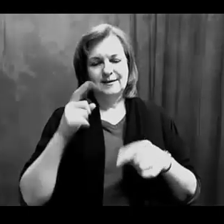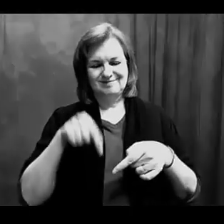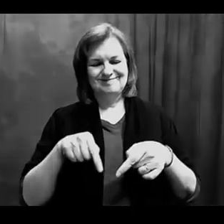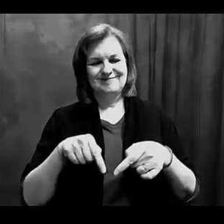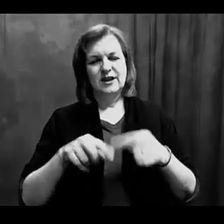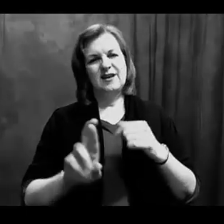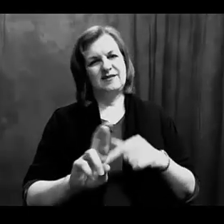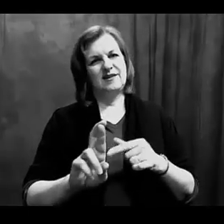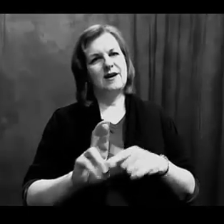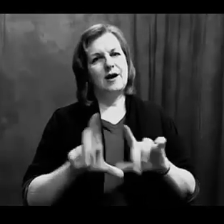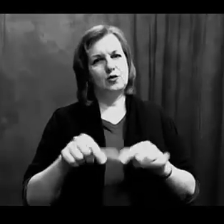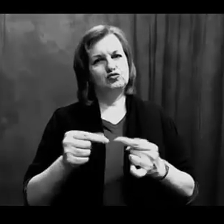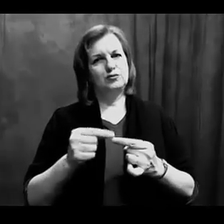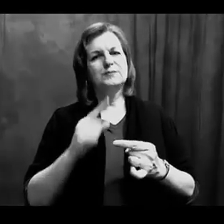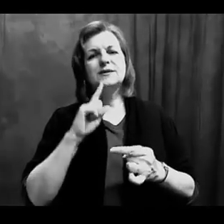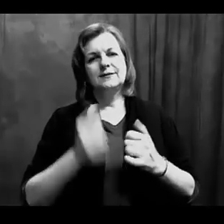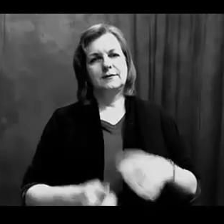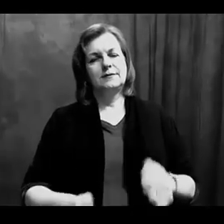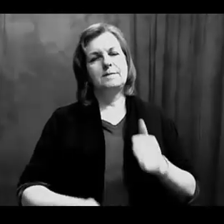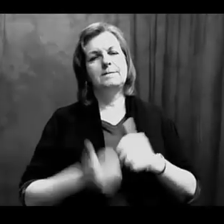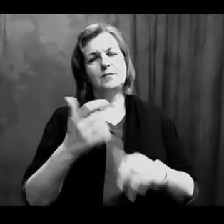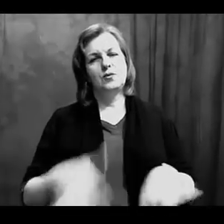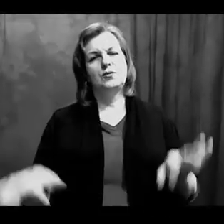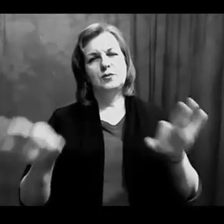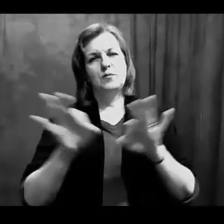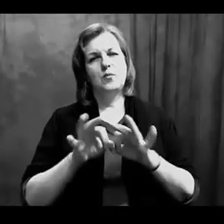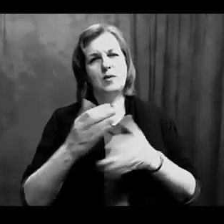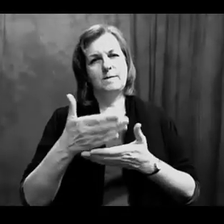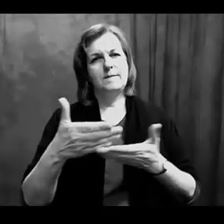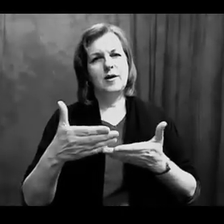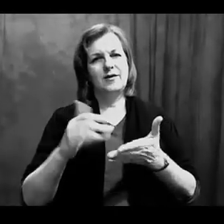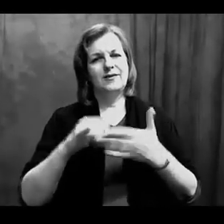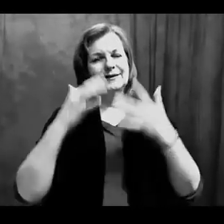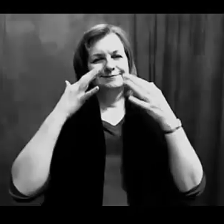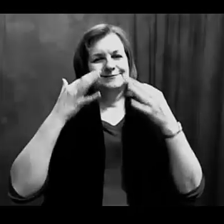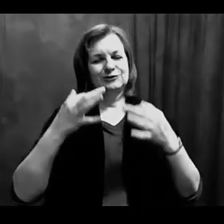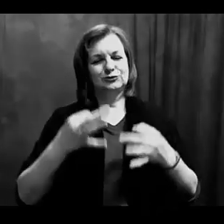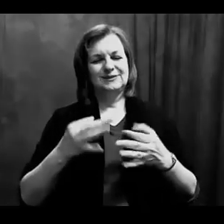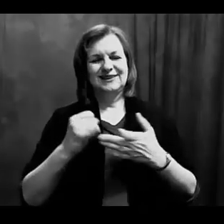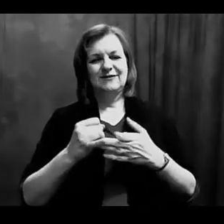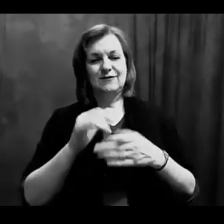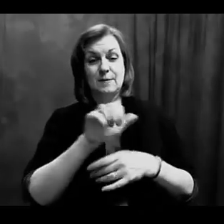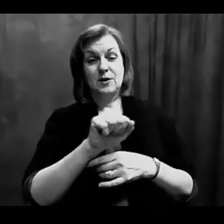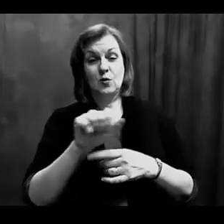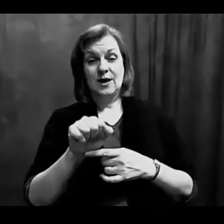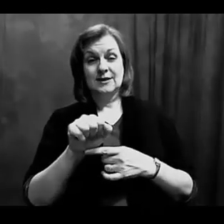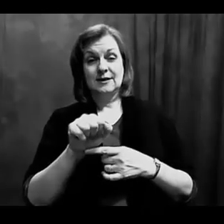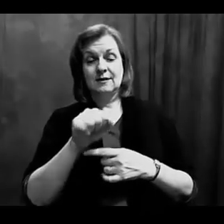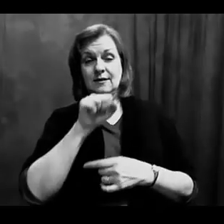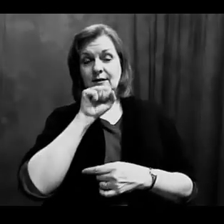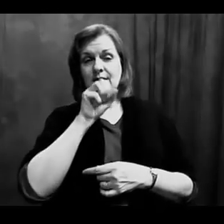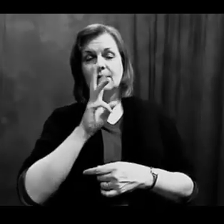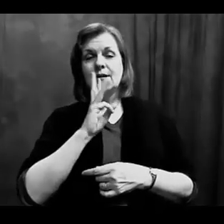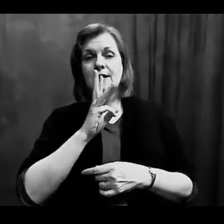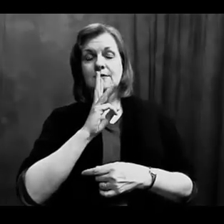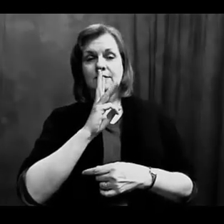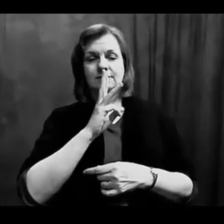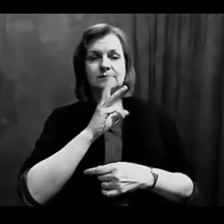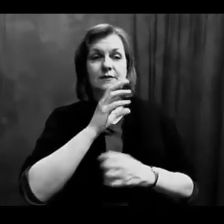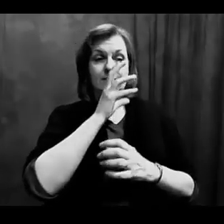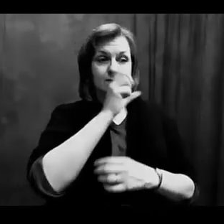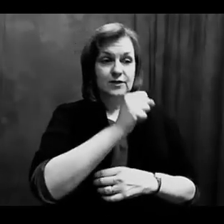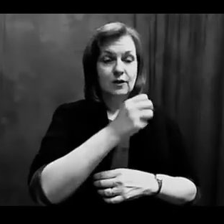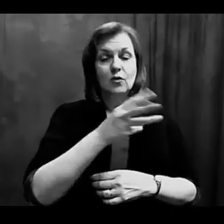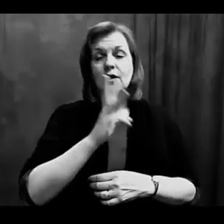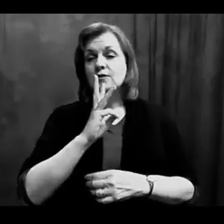But what we're actually going to look at is this R is the most important component for determining whether or not this